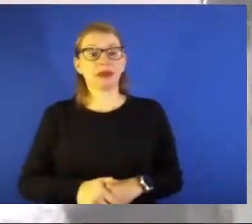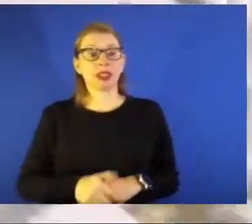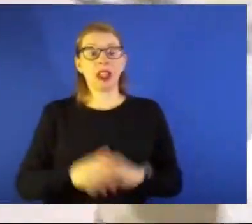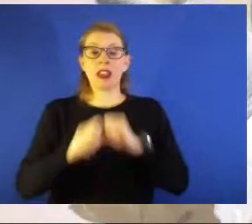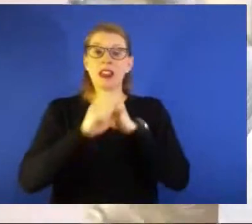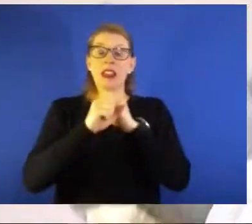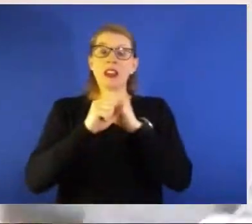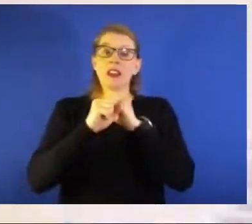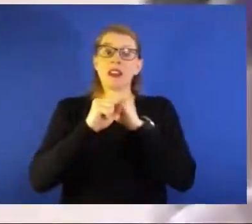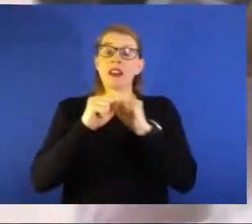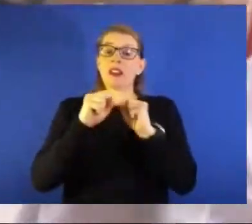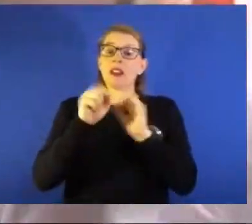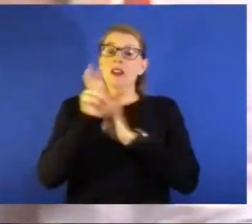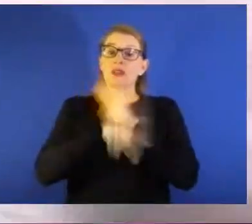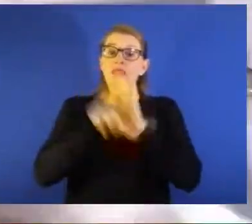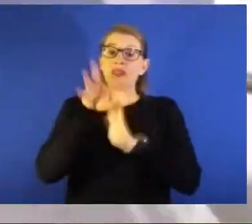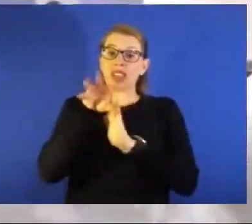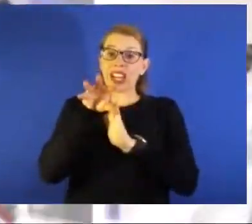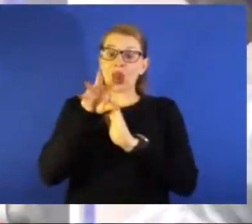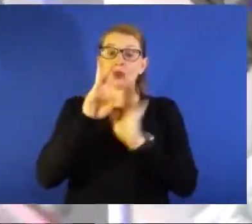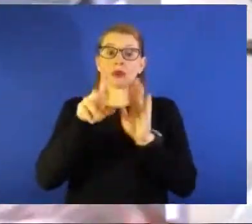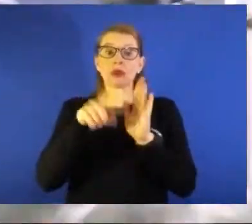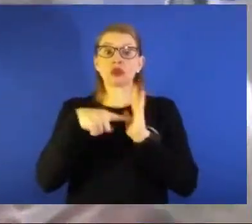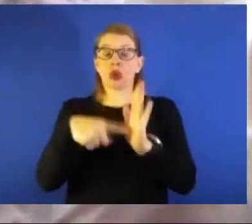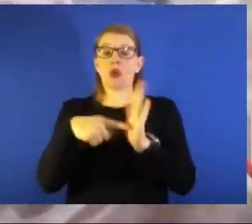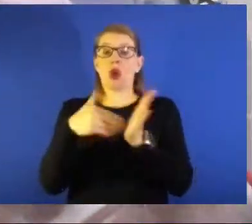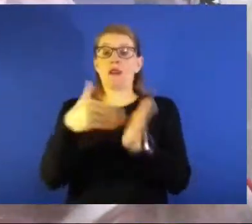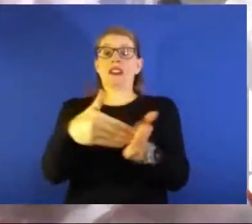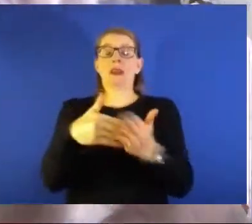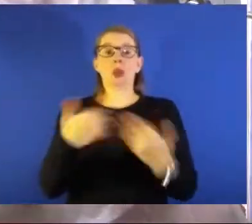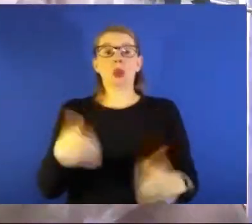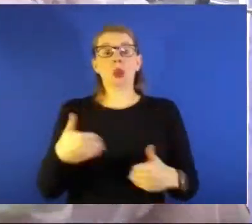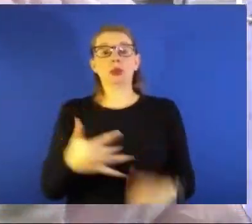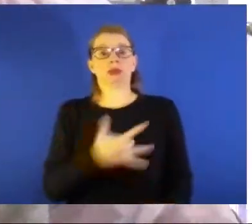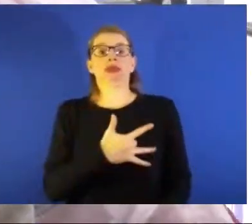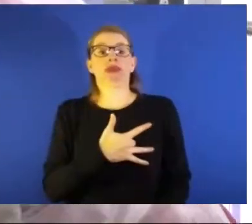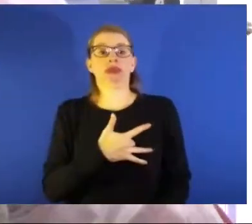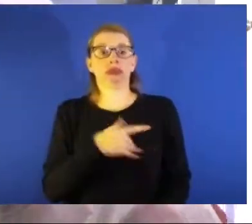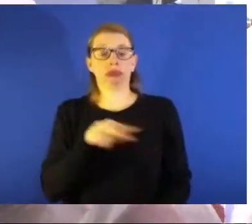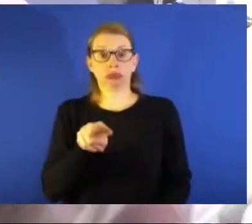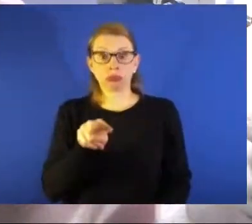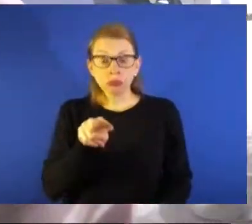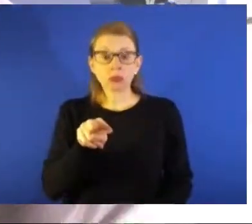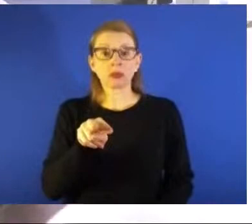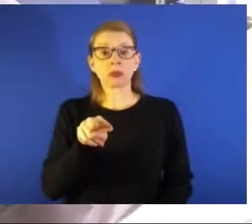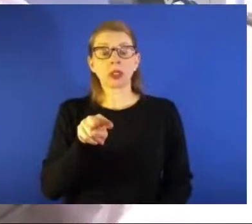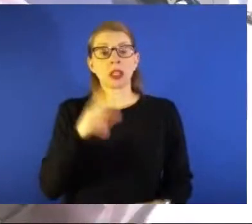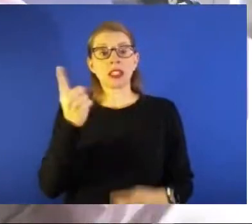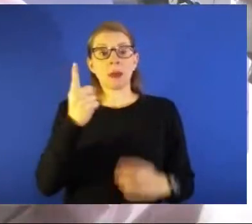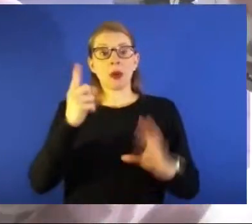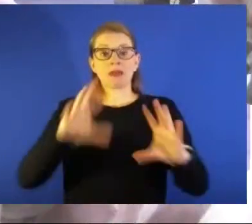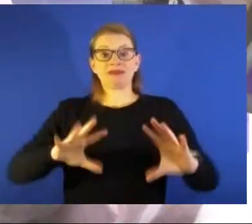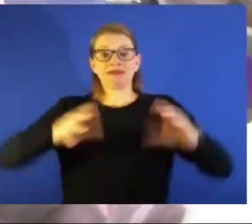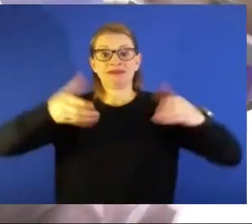really wanted, and it was rough to watch because when you watch, it's a very brutal scene when you're watching somebody be prone. It is not